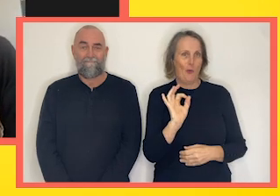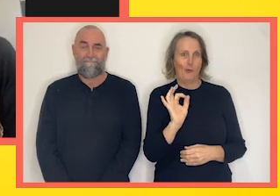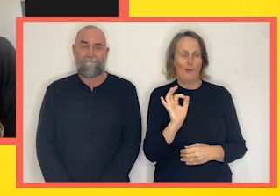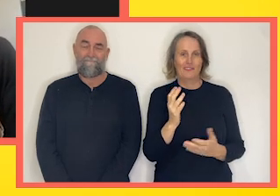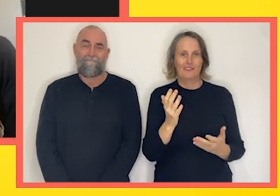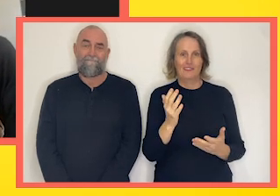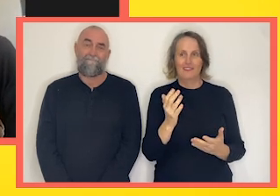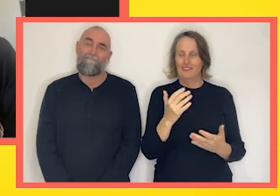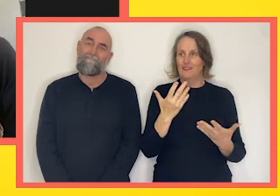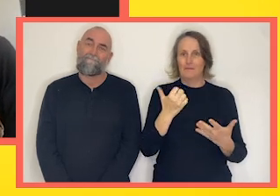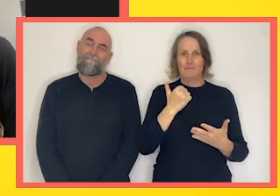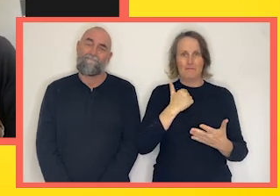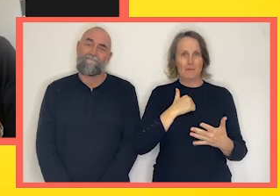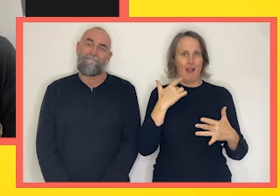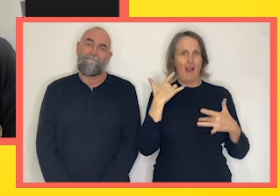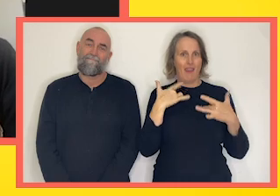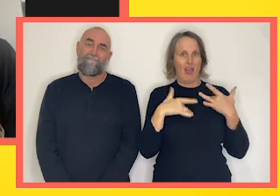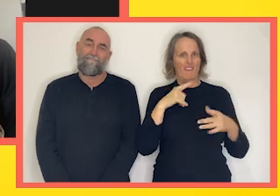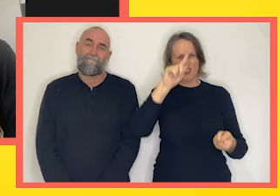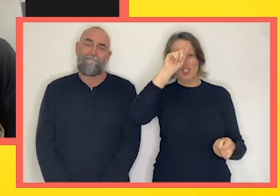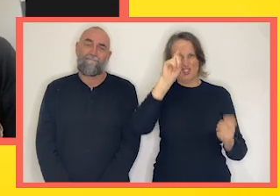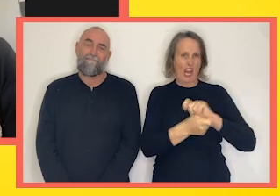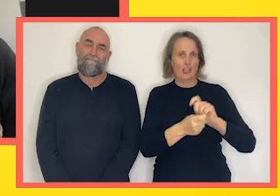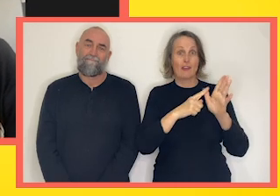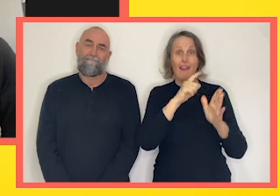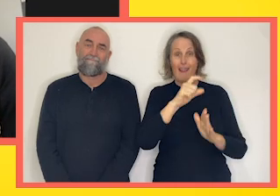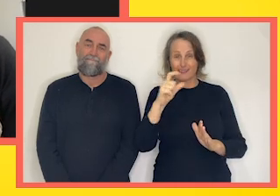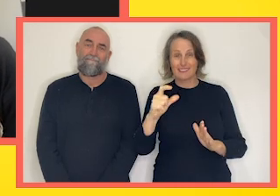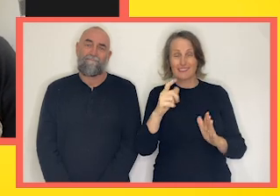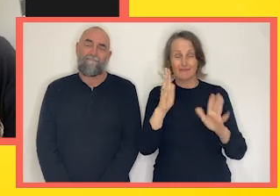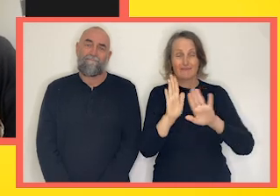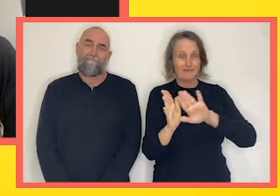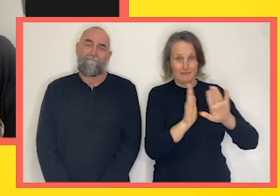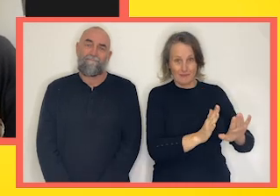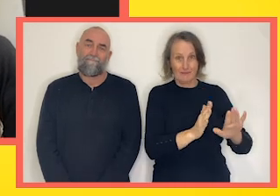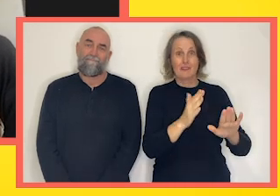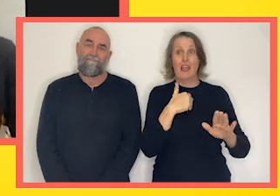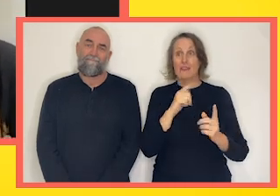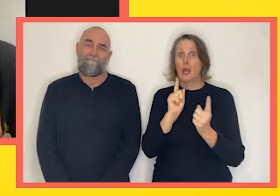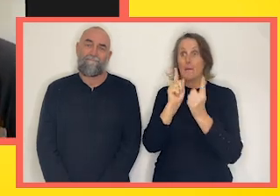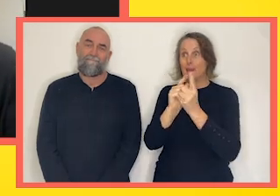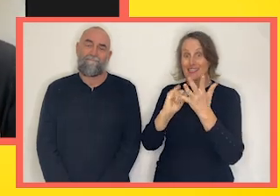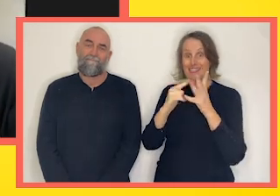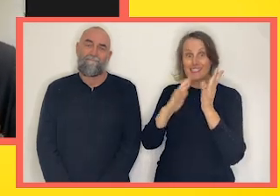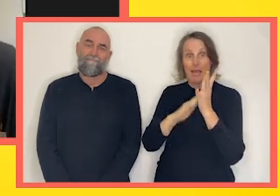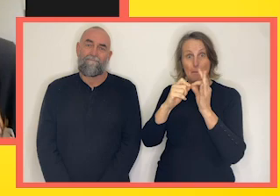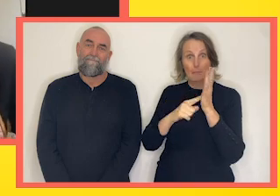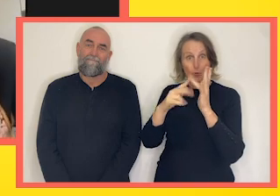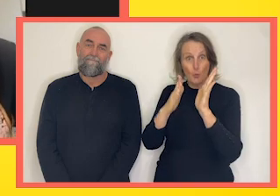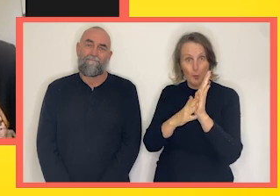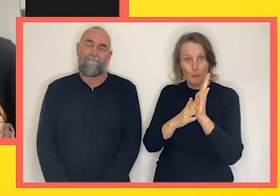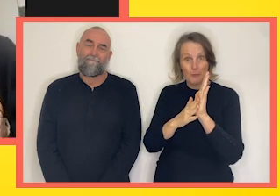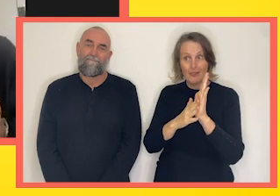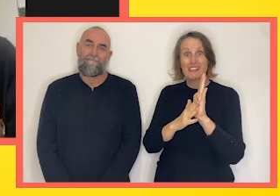It's definitely, my life took a massive turn after meeting Sam Bloom. She's a 2-time